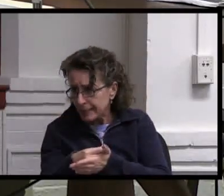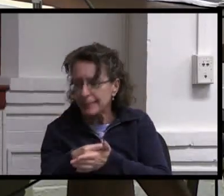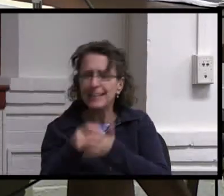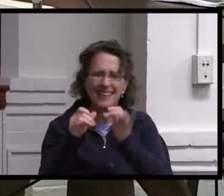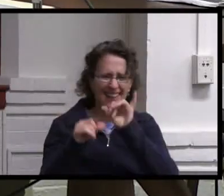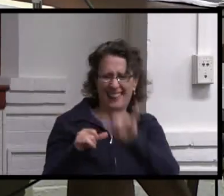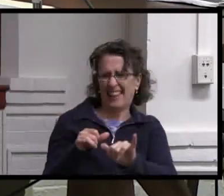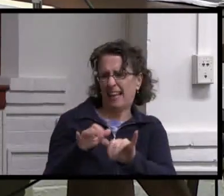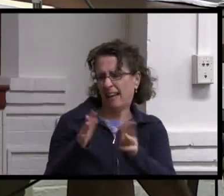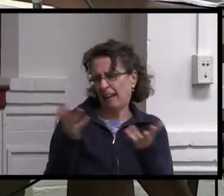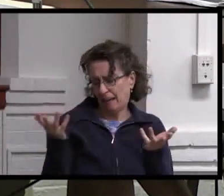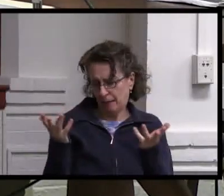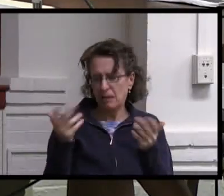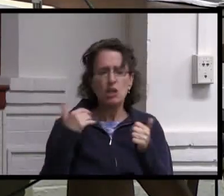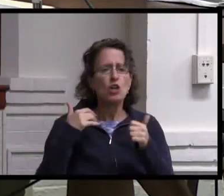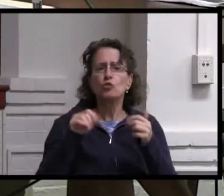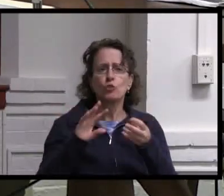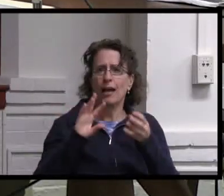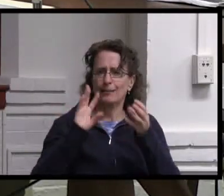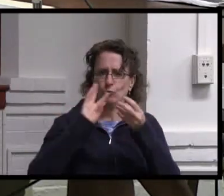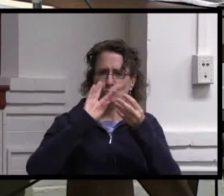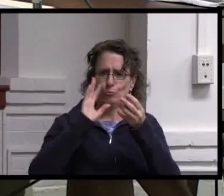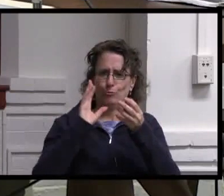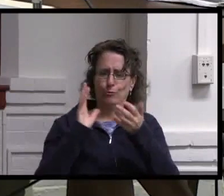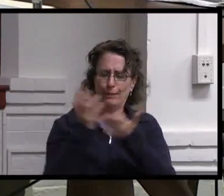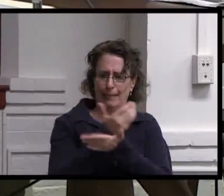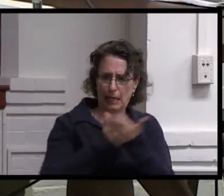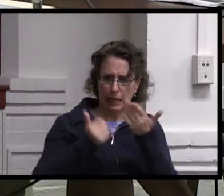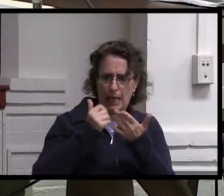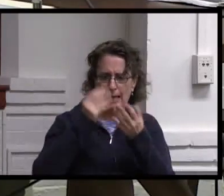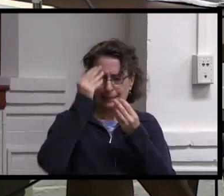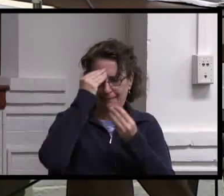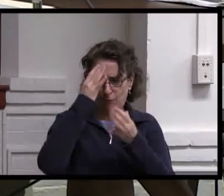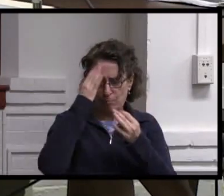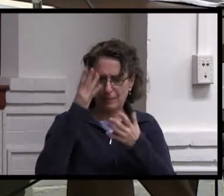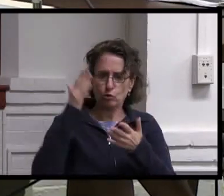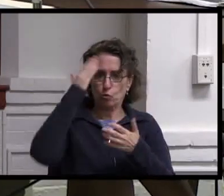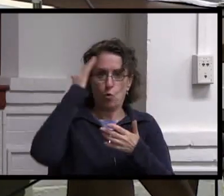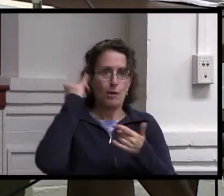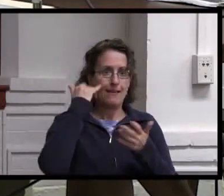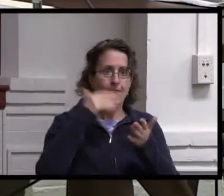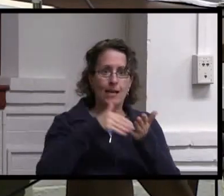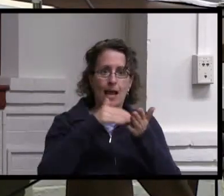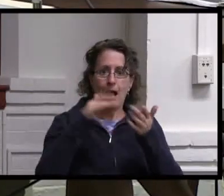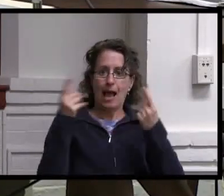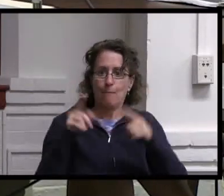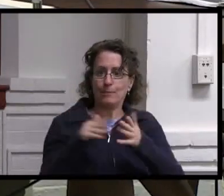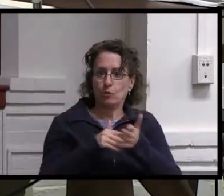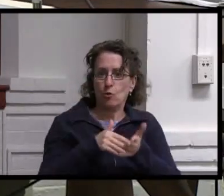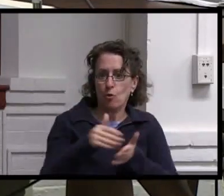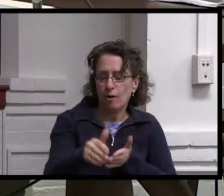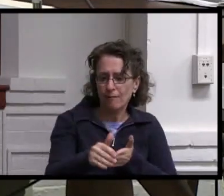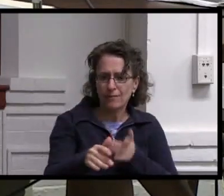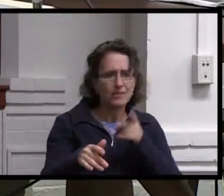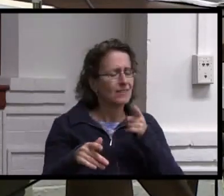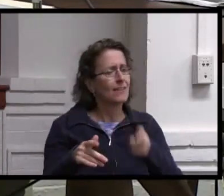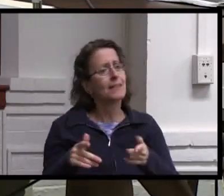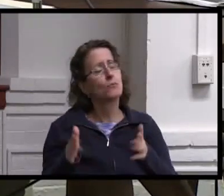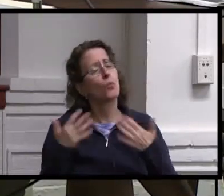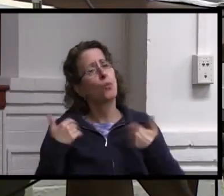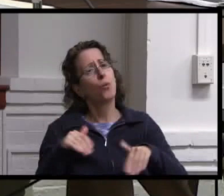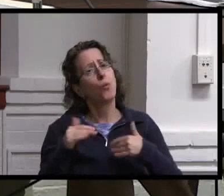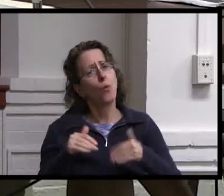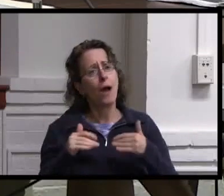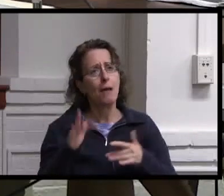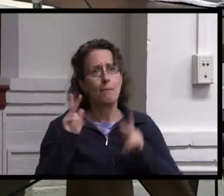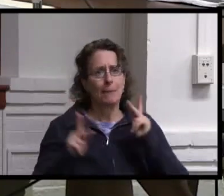such an issue that hits home for so many people. It's quite a moral issue, spiritual issue, if you will.